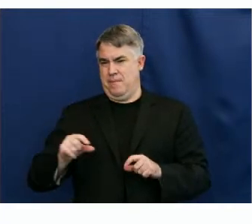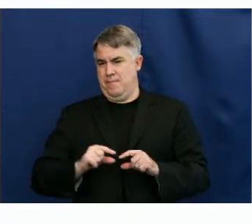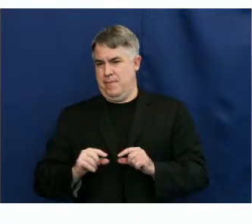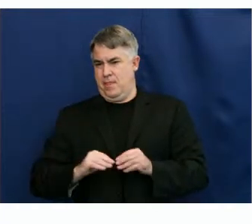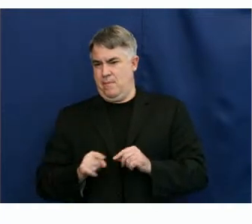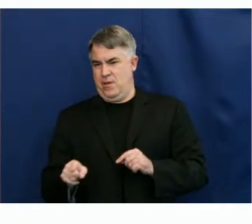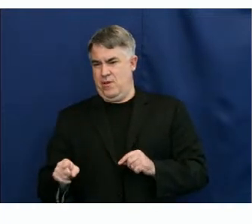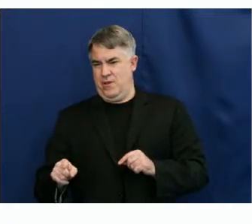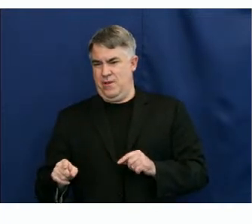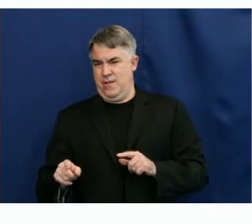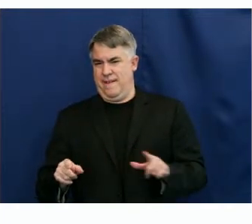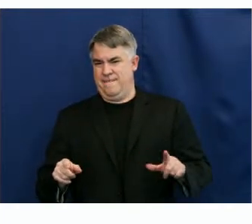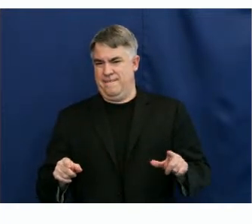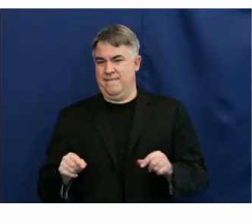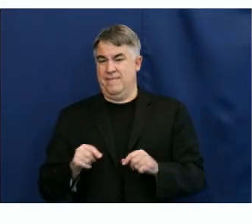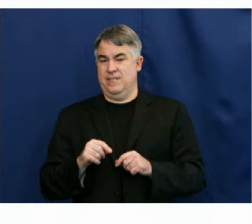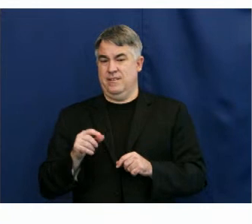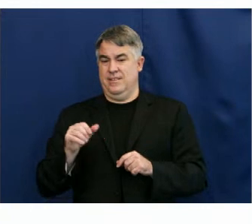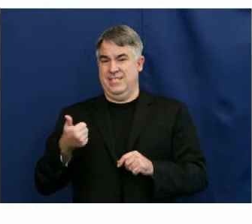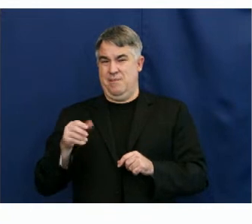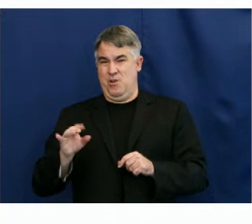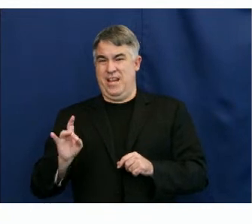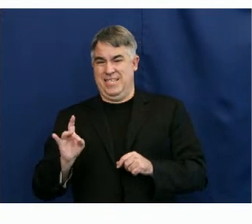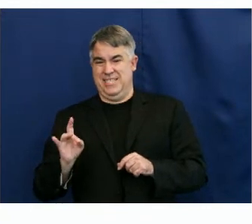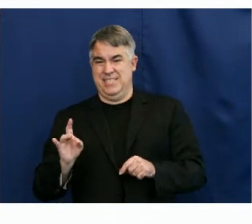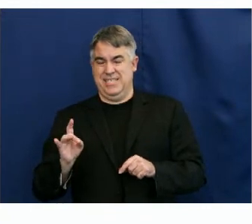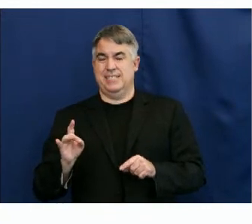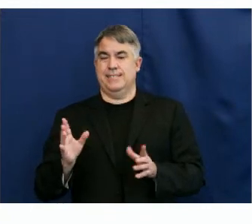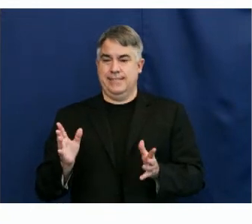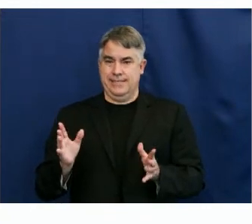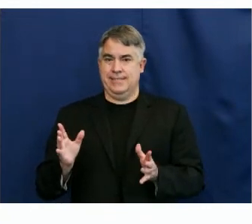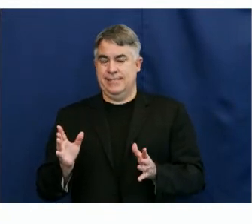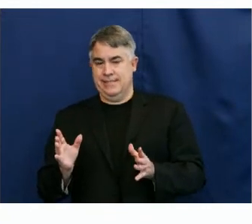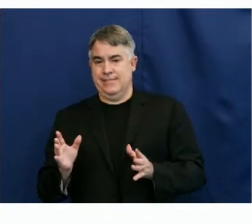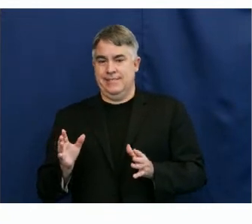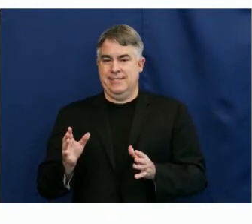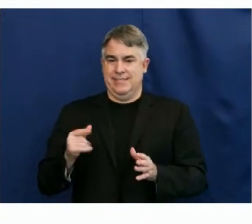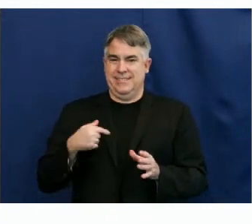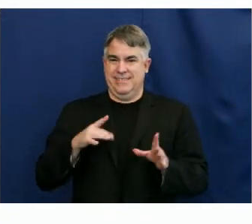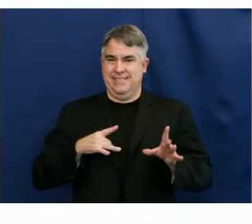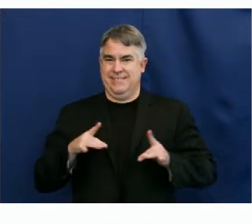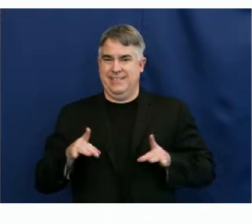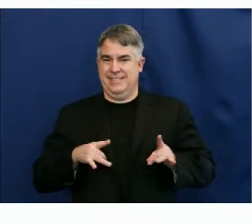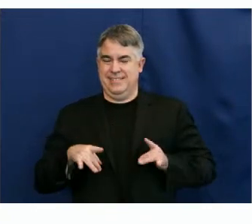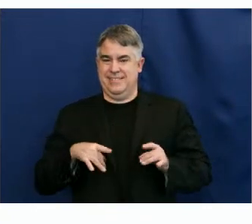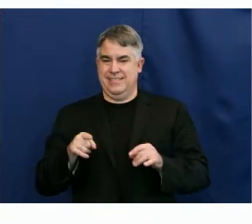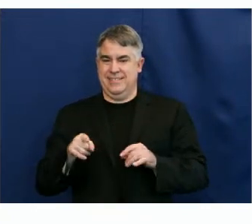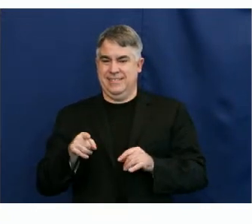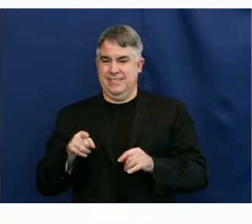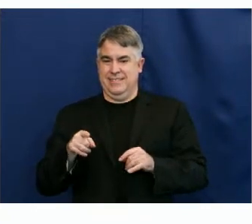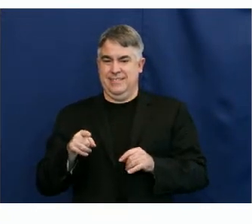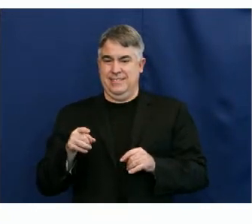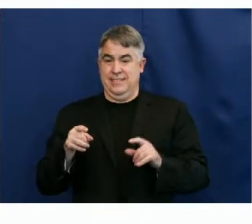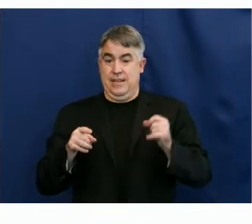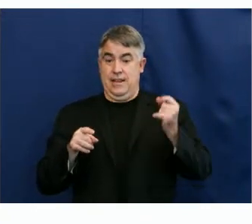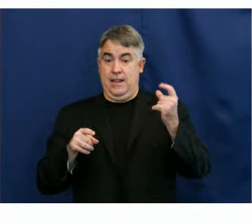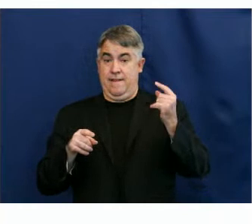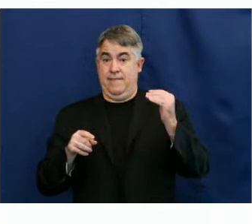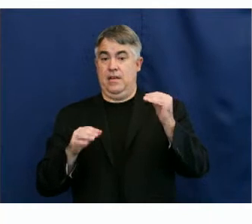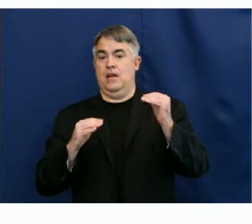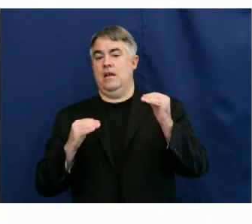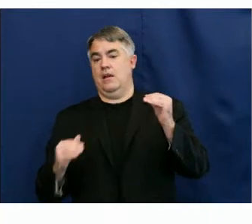rate. And you see the progress that we're making. And if these trends continue, and they may not, at some point we're going